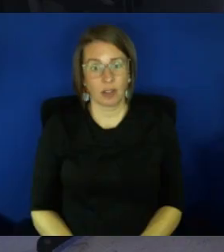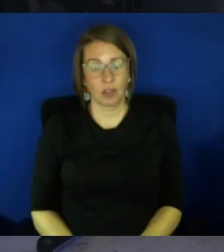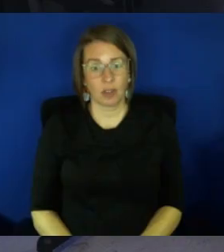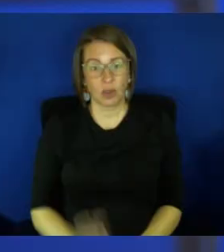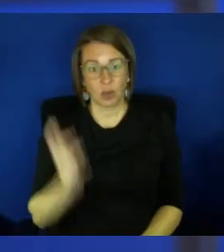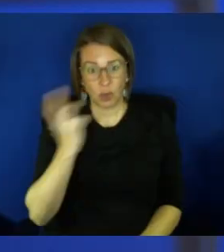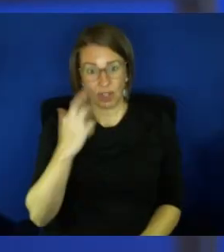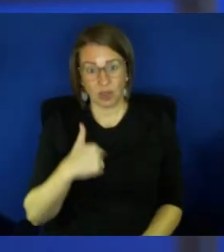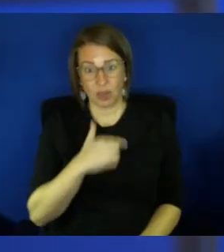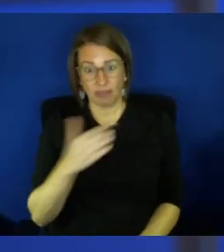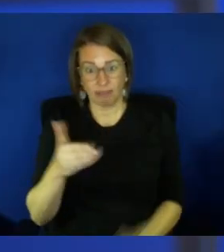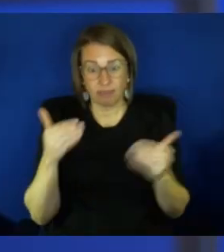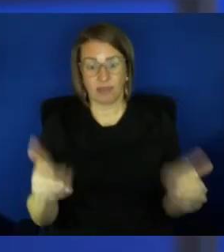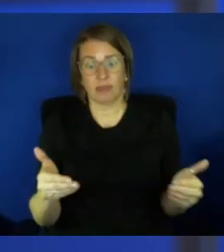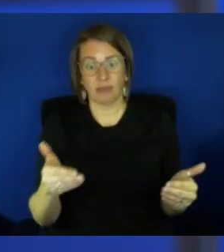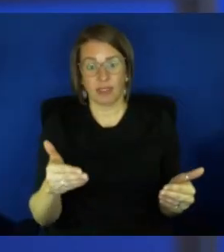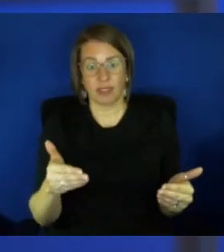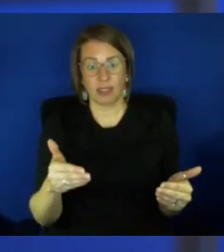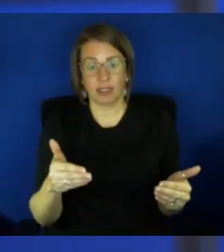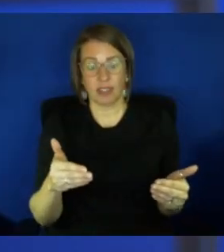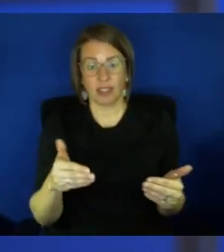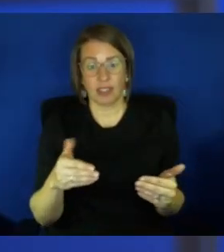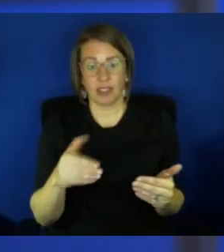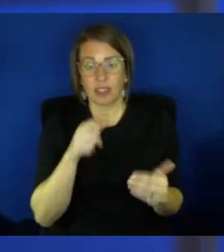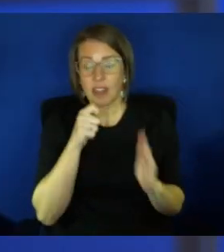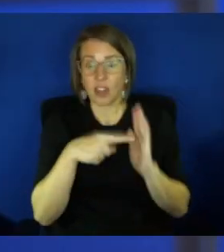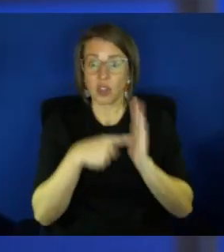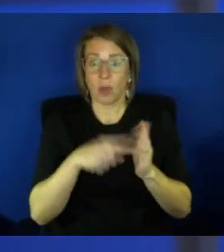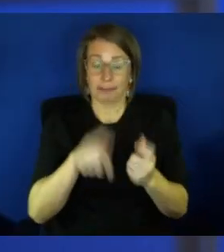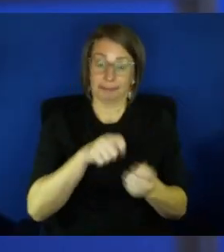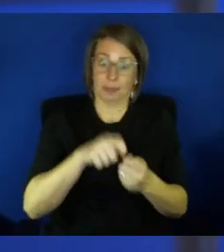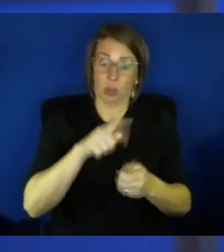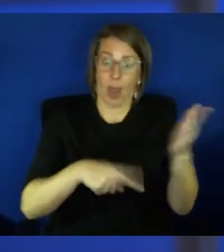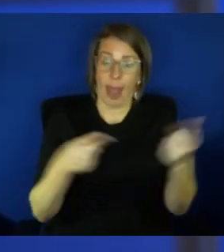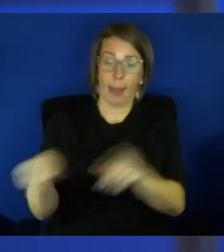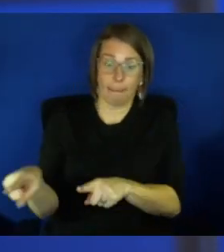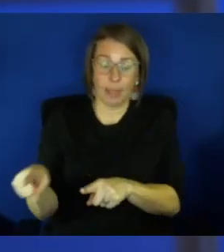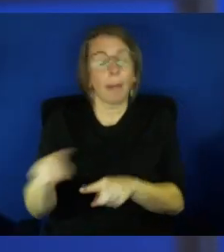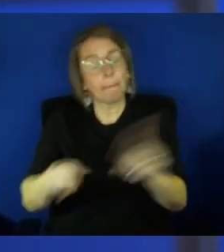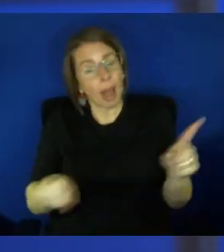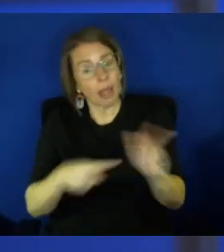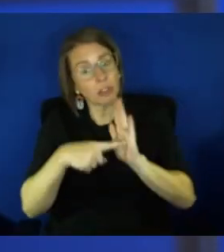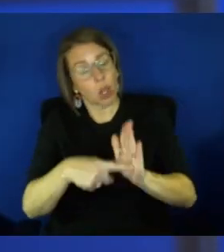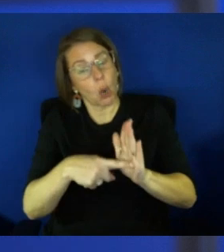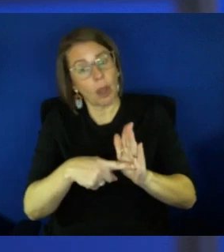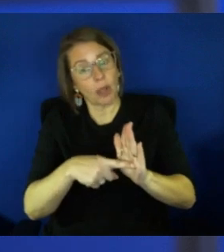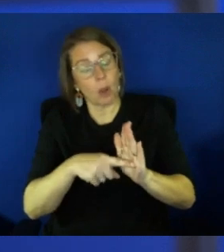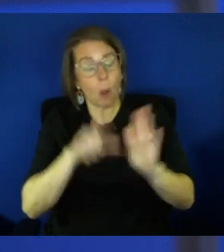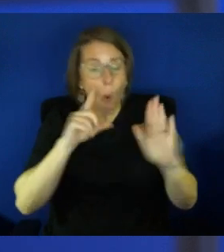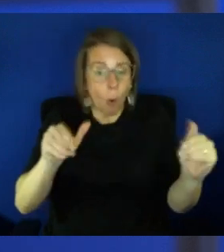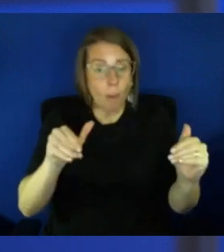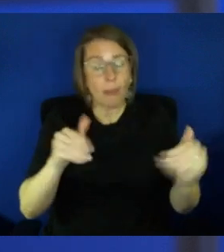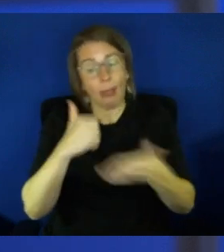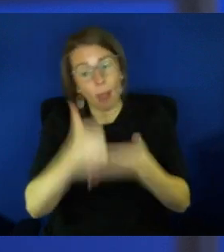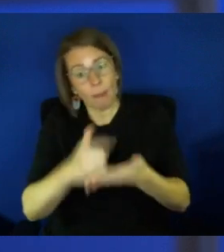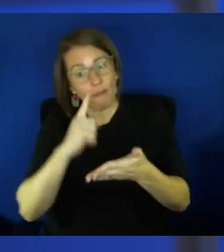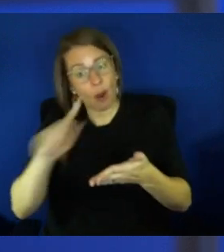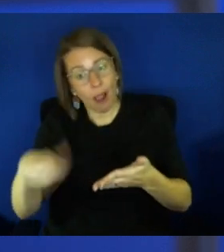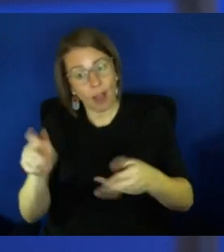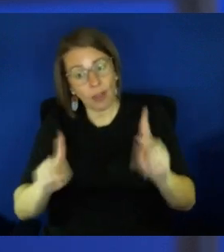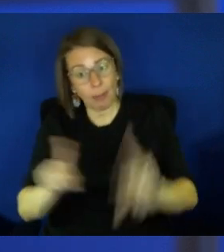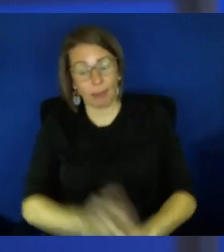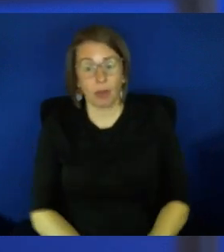not us showing what happened to me, but showing there's help for people and hope other people would start doing it rather than